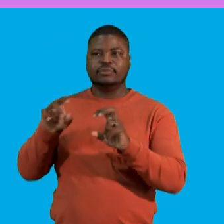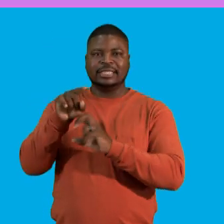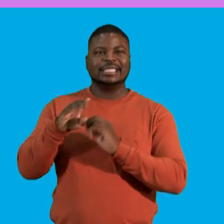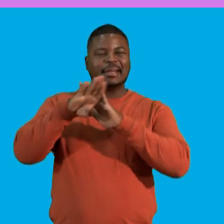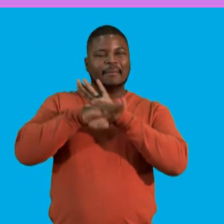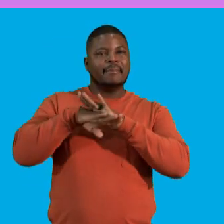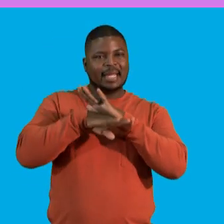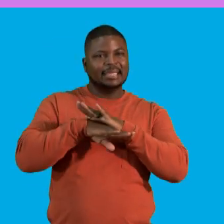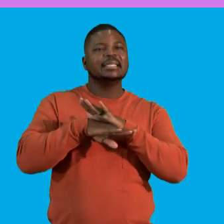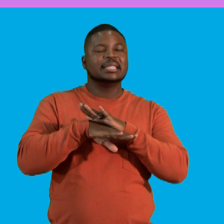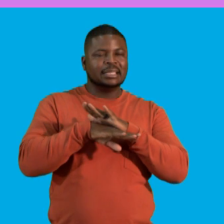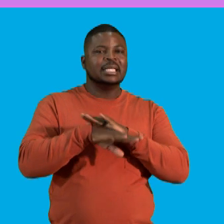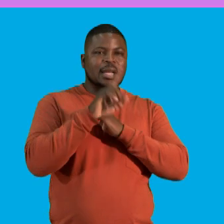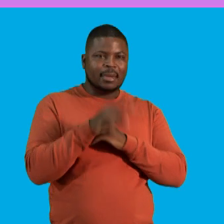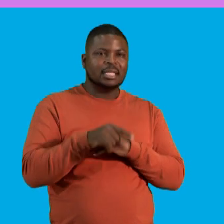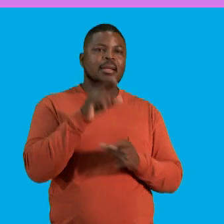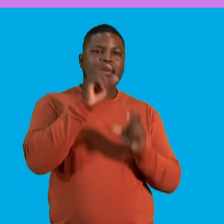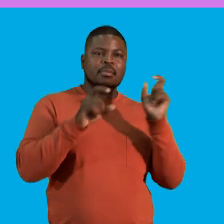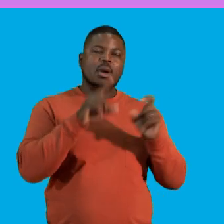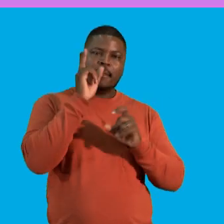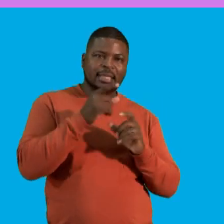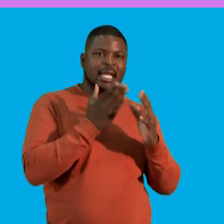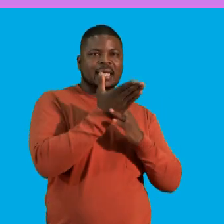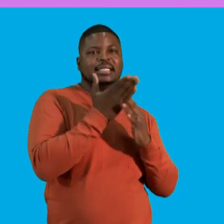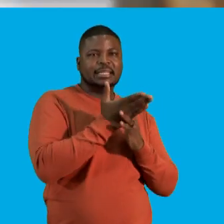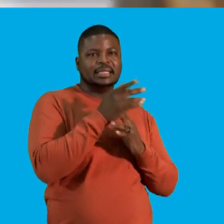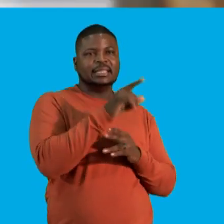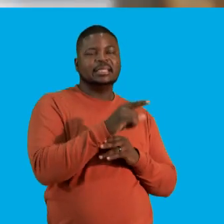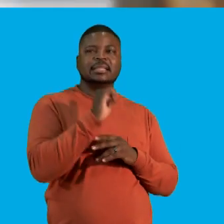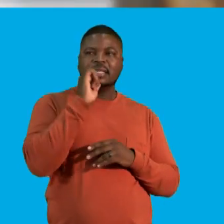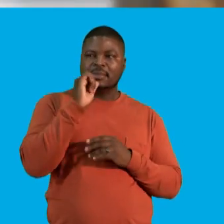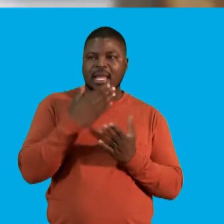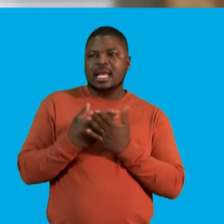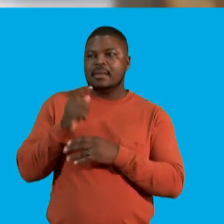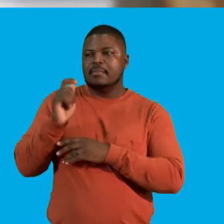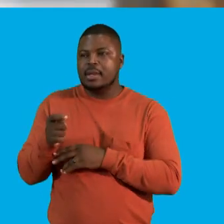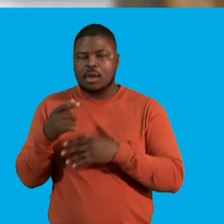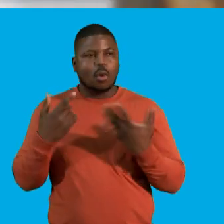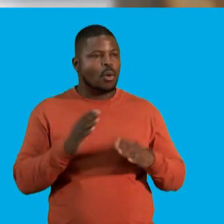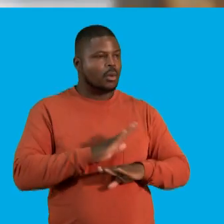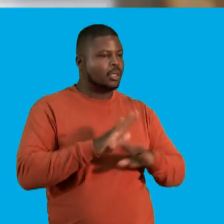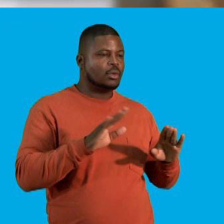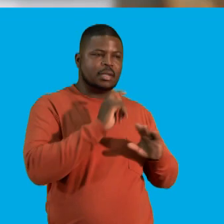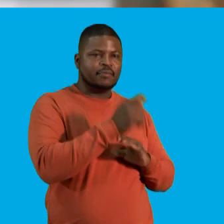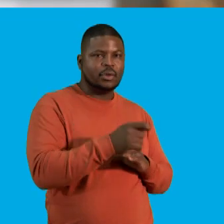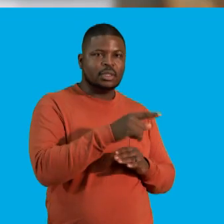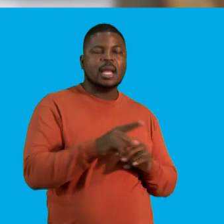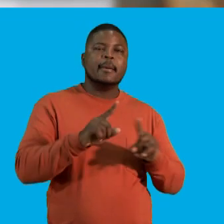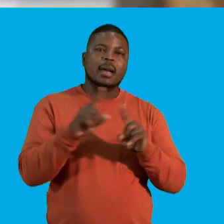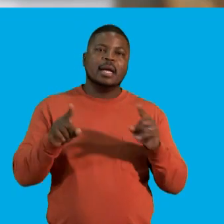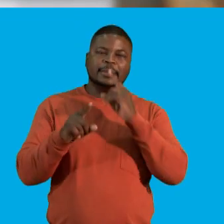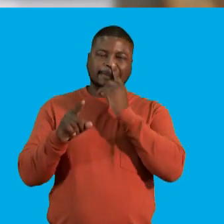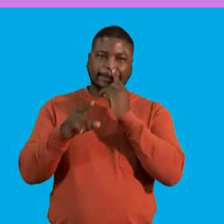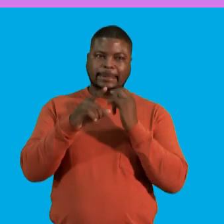to be a basic need. So people should have access to it, whether or not they can afford or do not afford. So